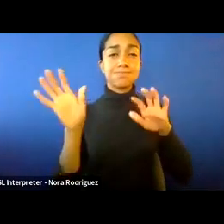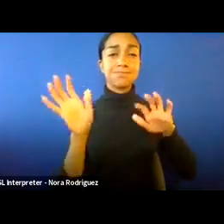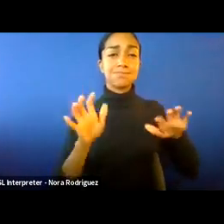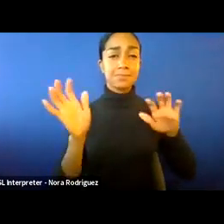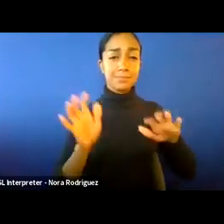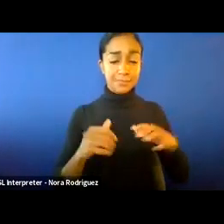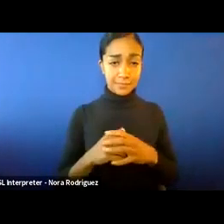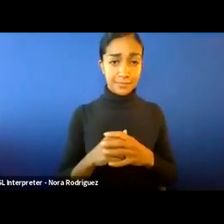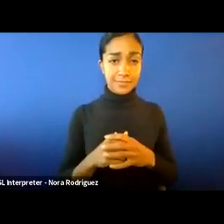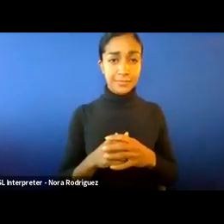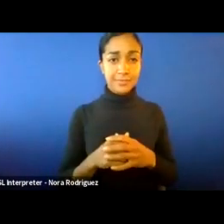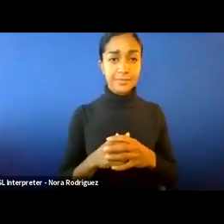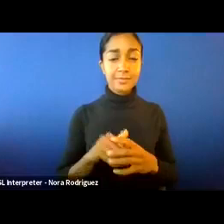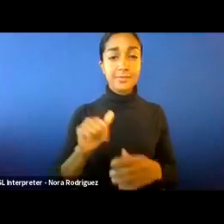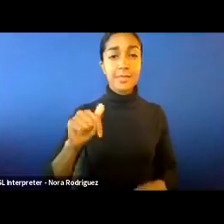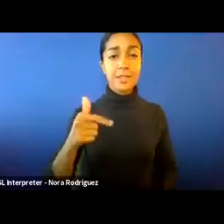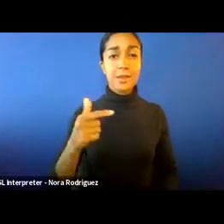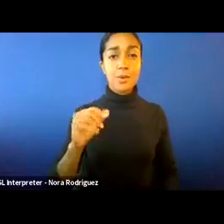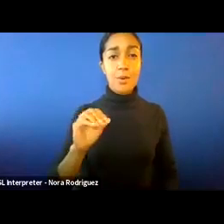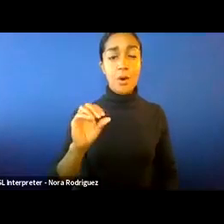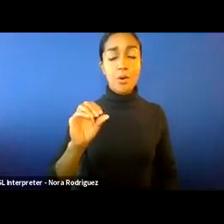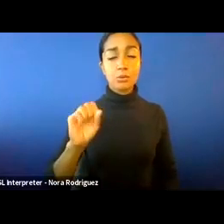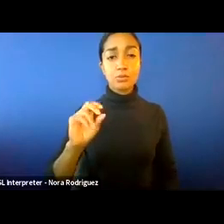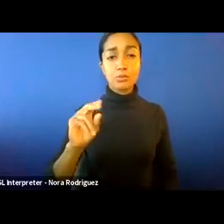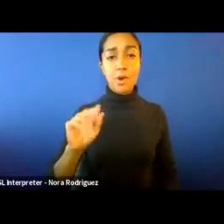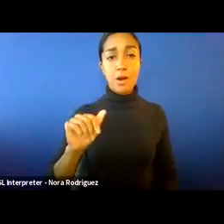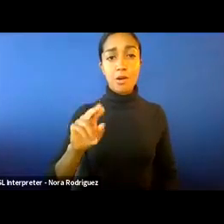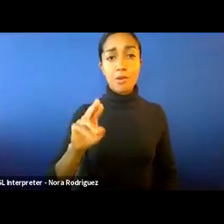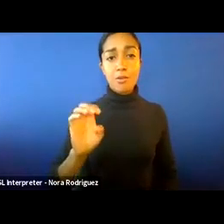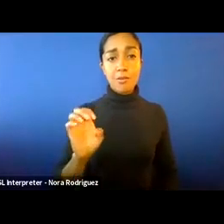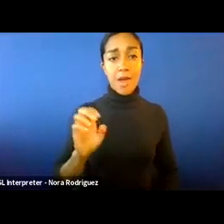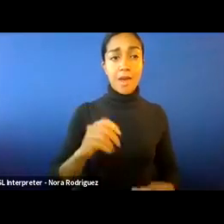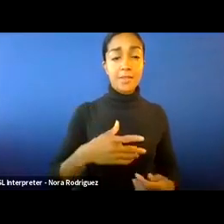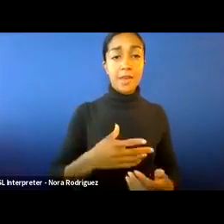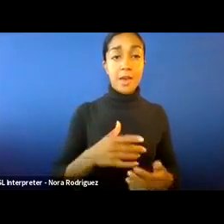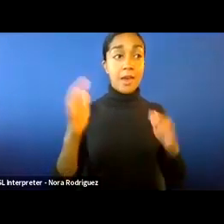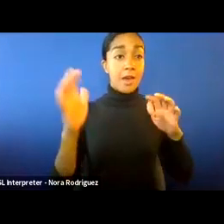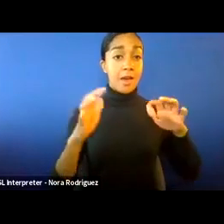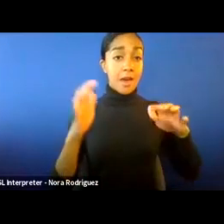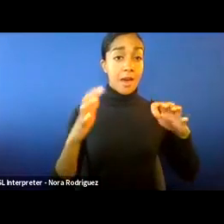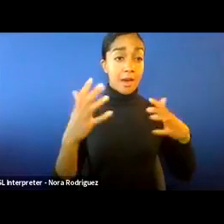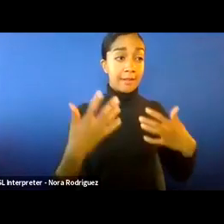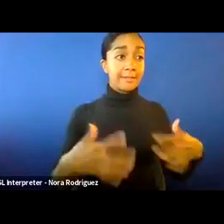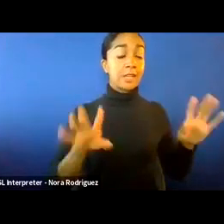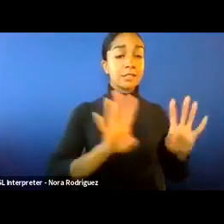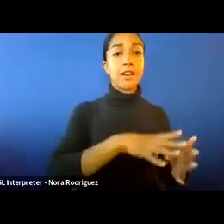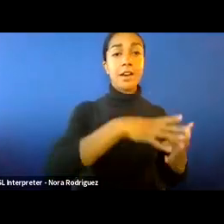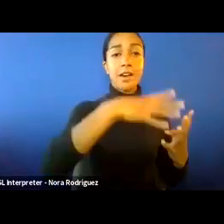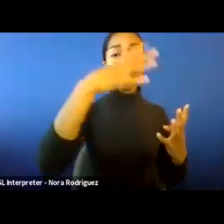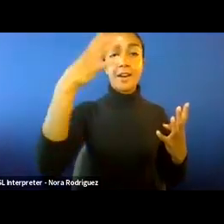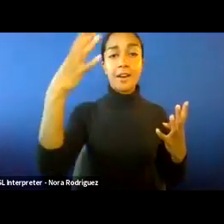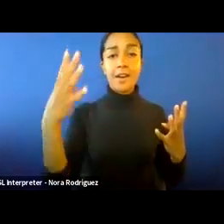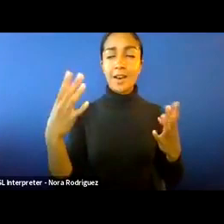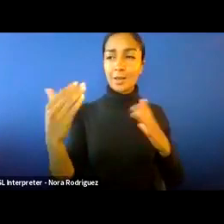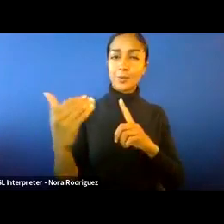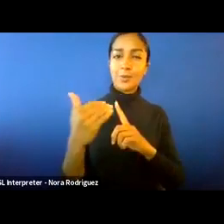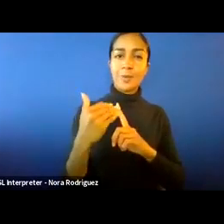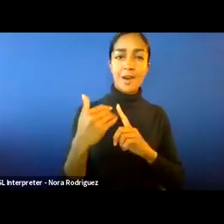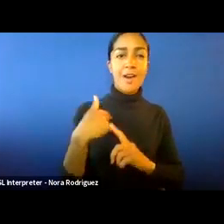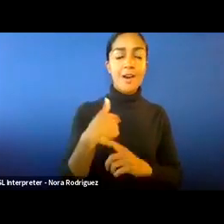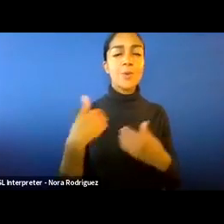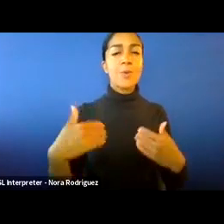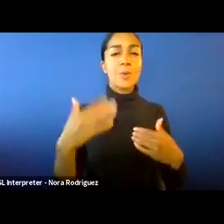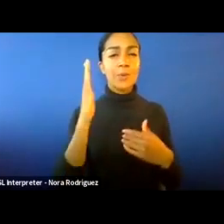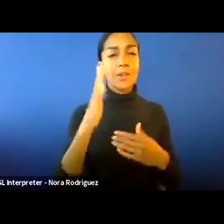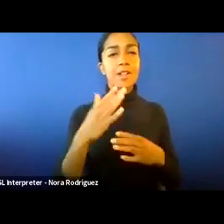a rainbow after the storm to remind us that there will be calm again. We give thanks for